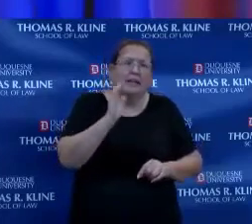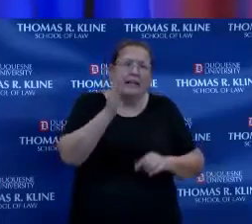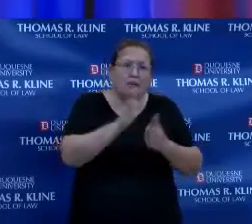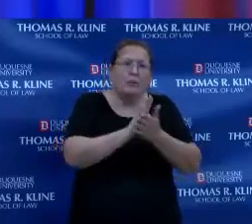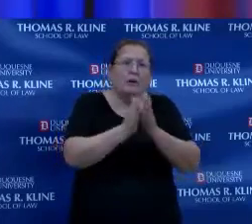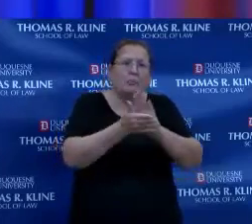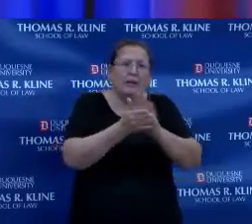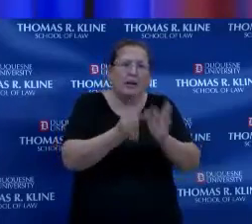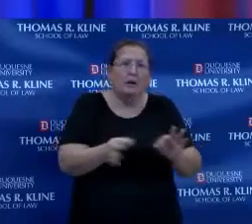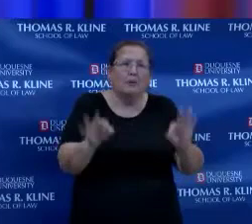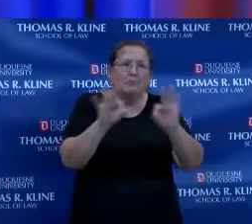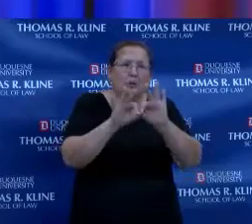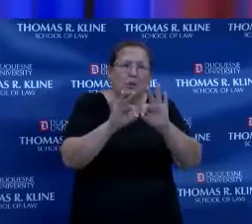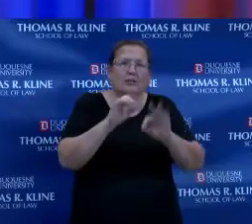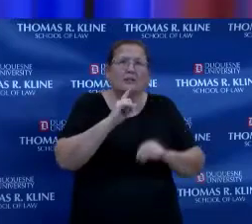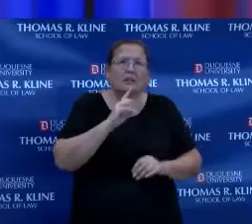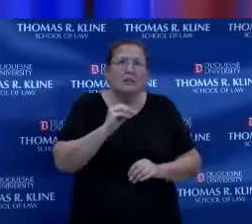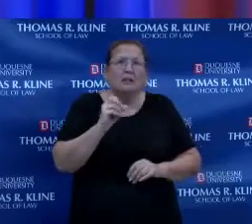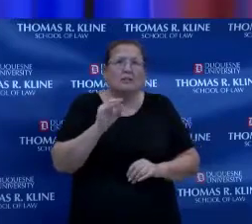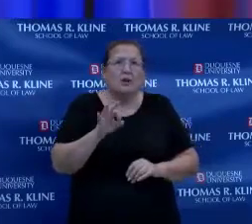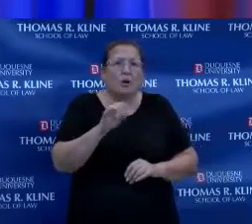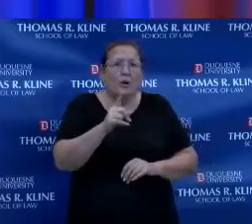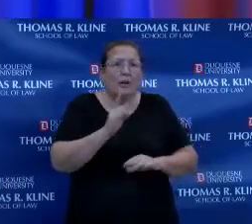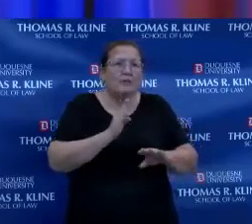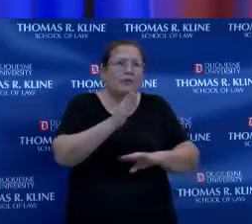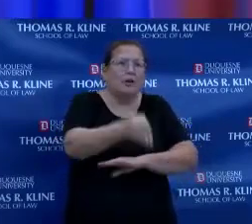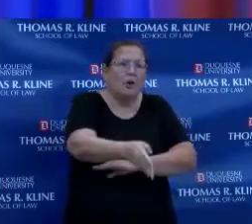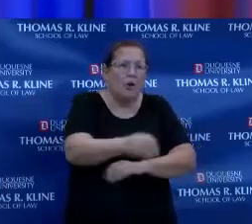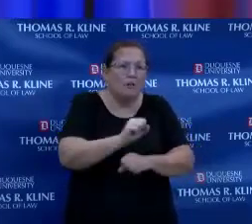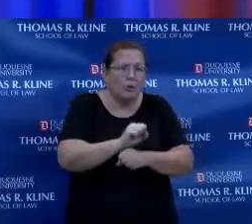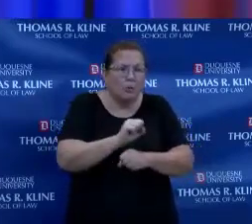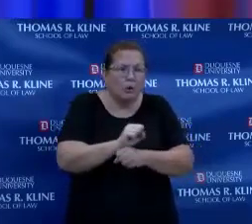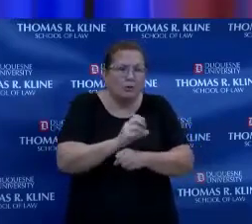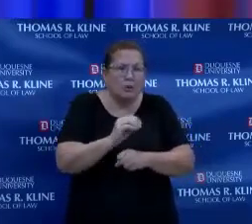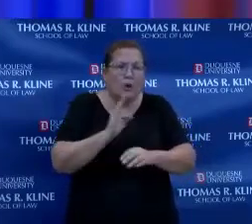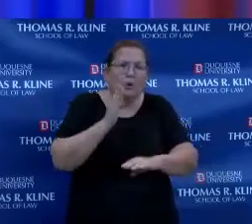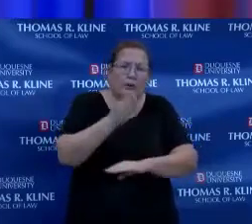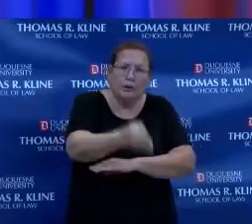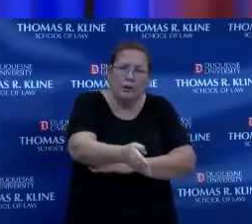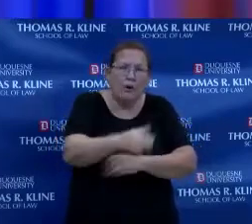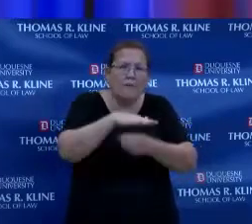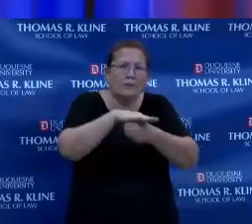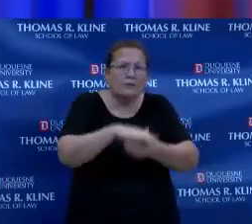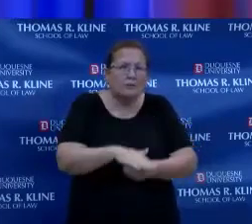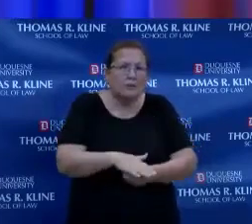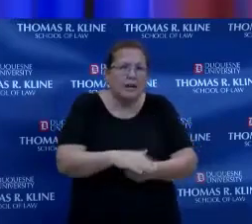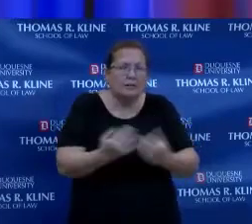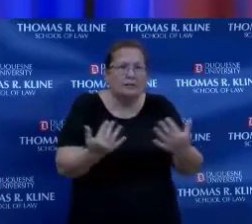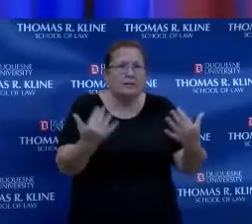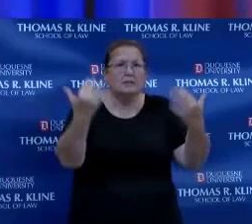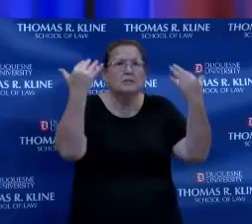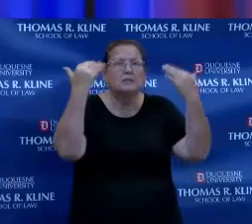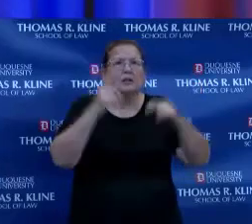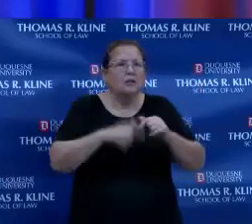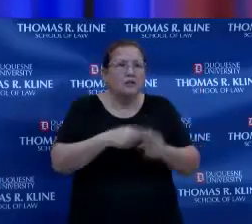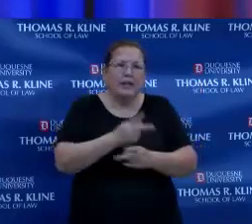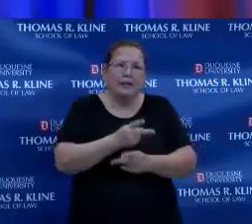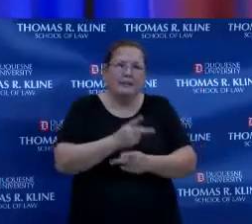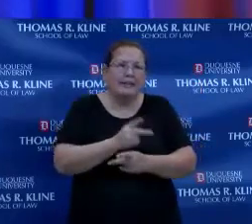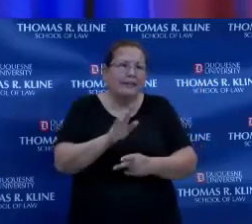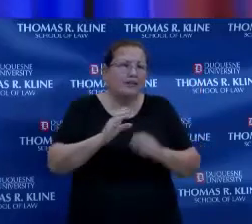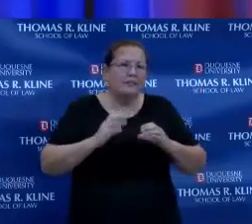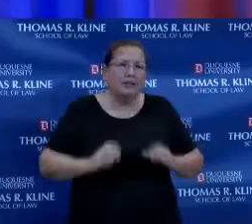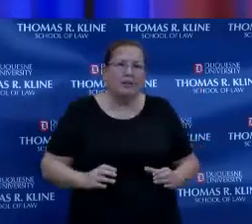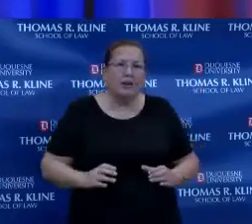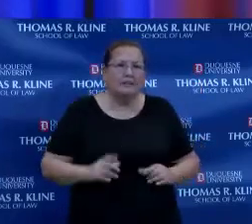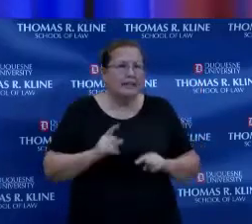important. So, if you're overworked or you're overstressed, you can't take care of your clients